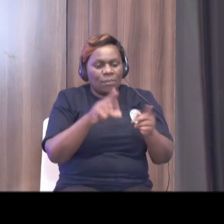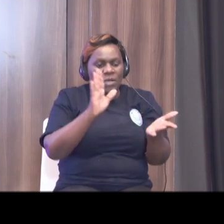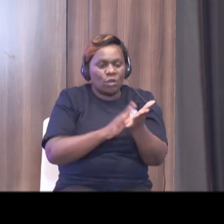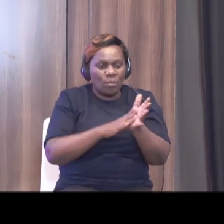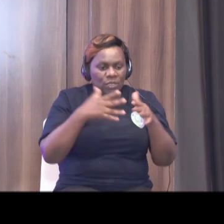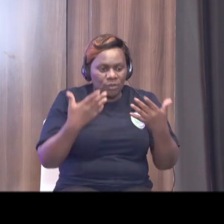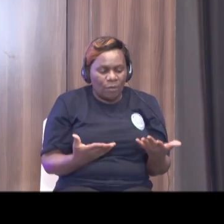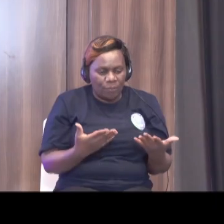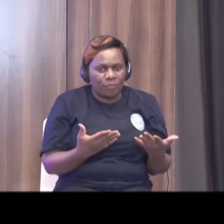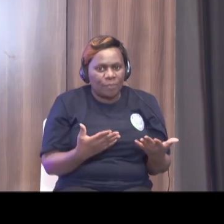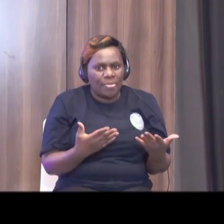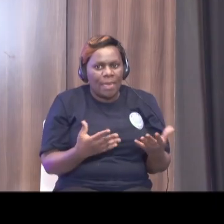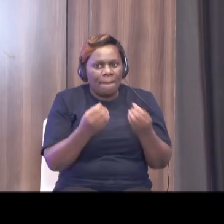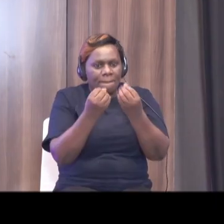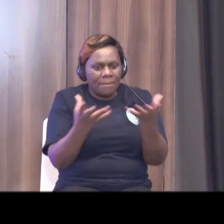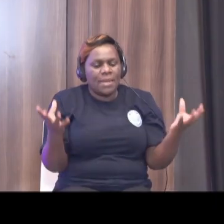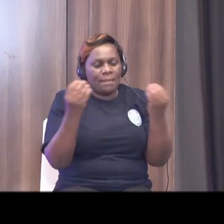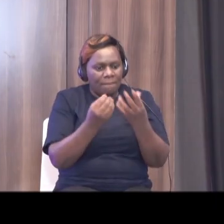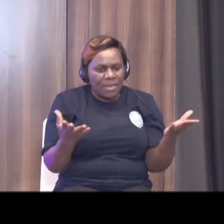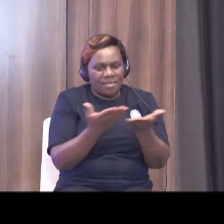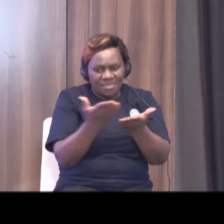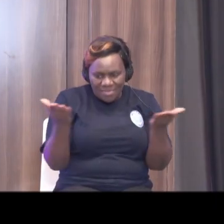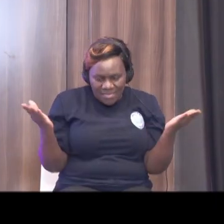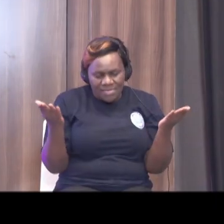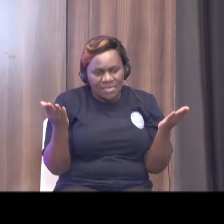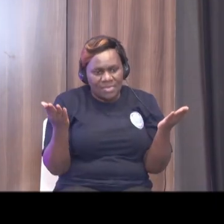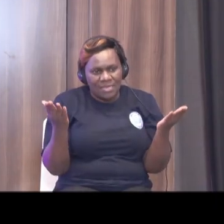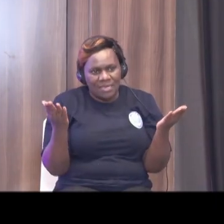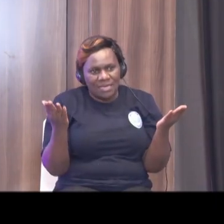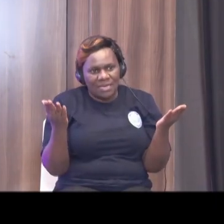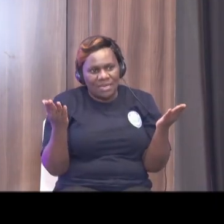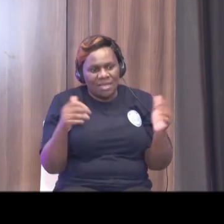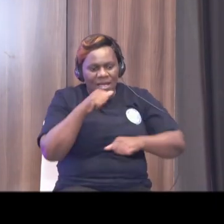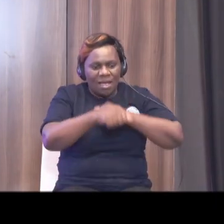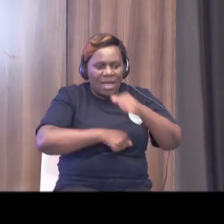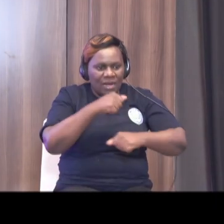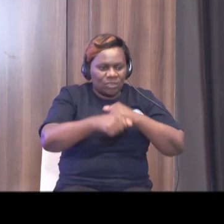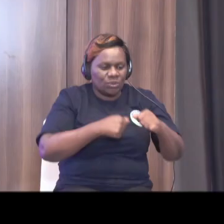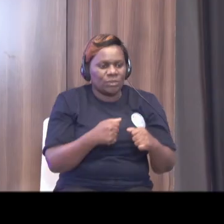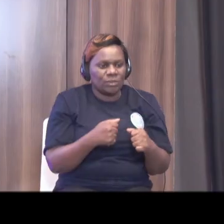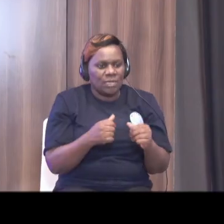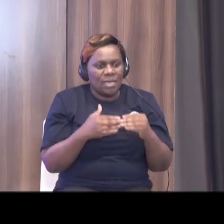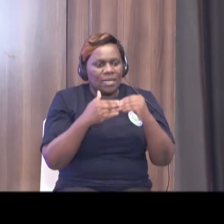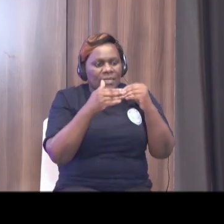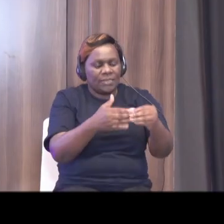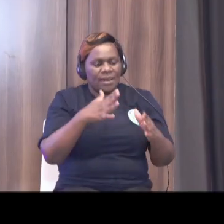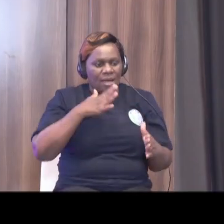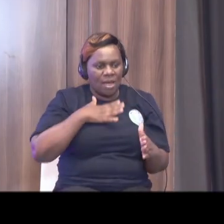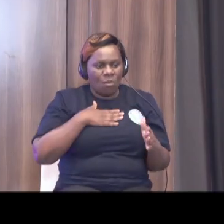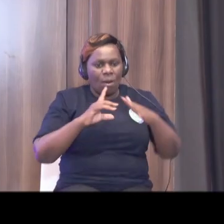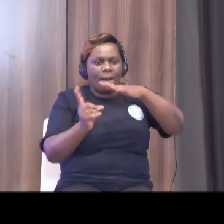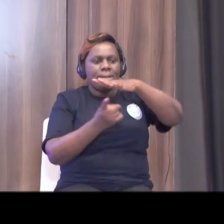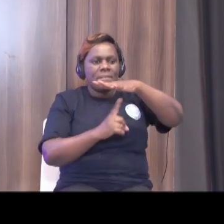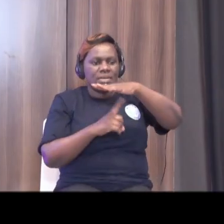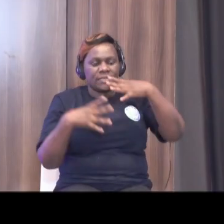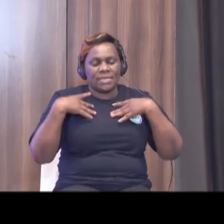recommendations. So many of these actions were led by our Ministry of